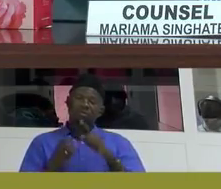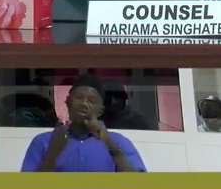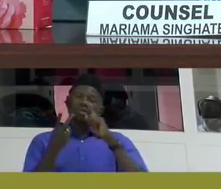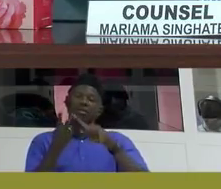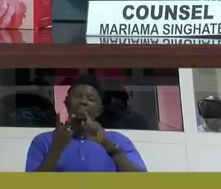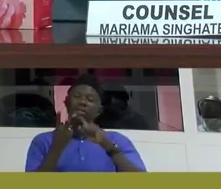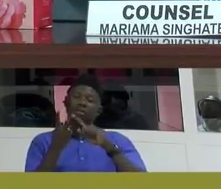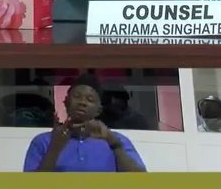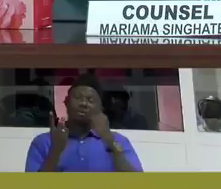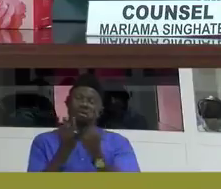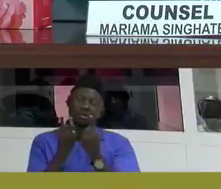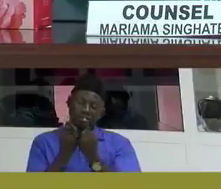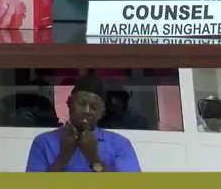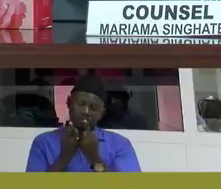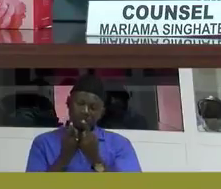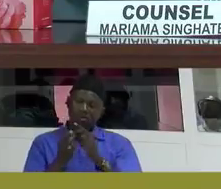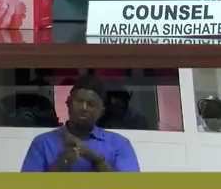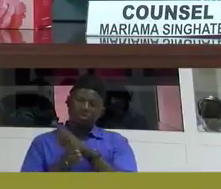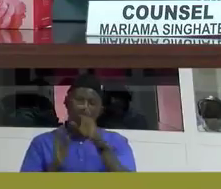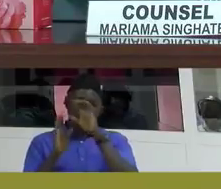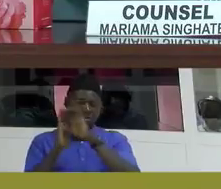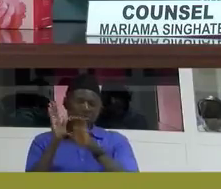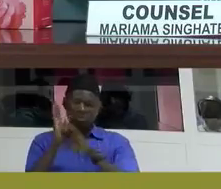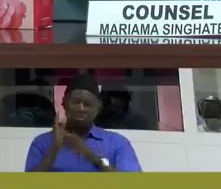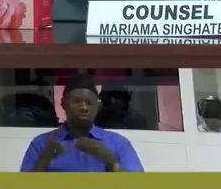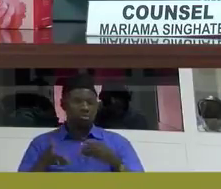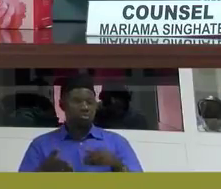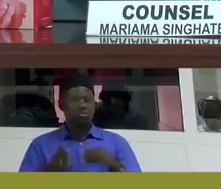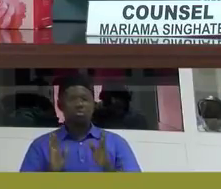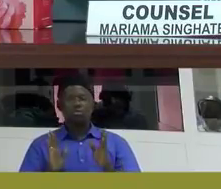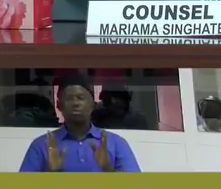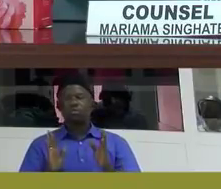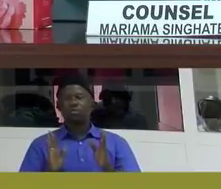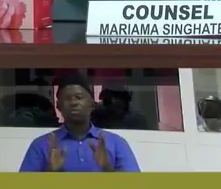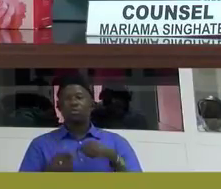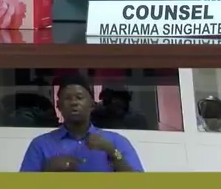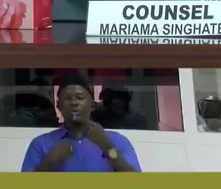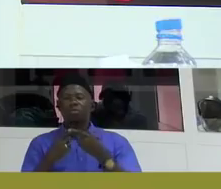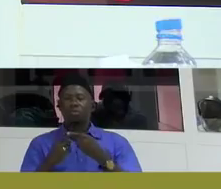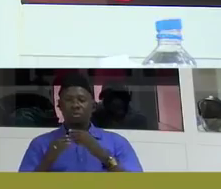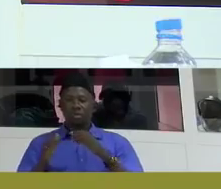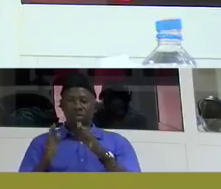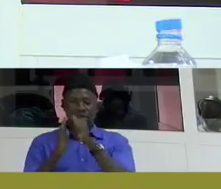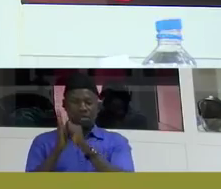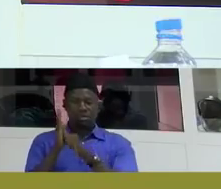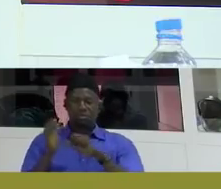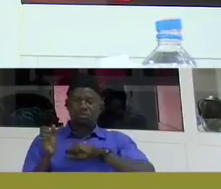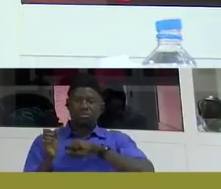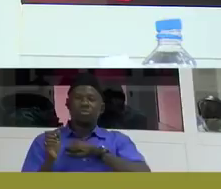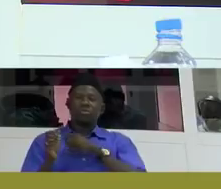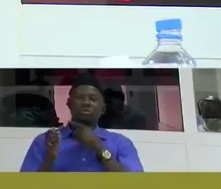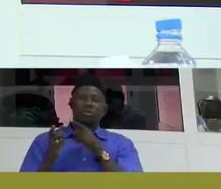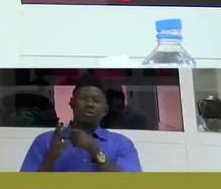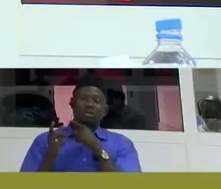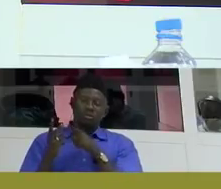is the unconstitutionality. That's true. Of the act itself.